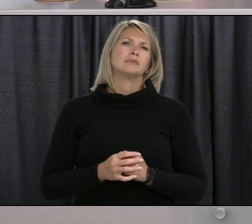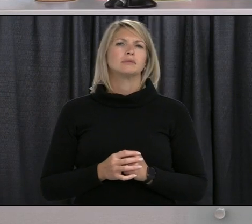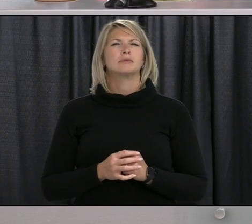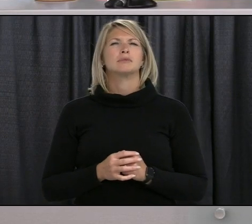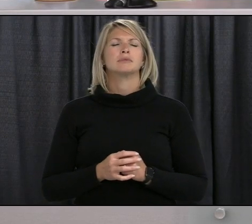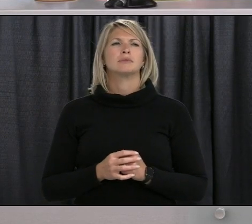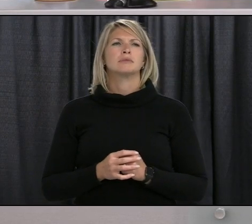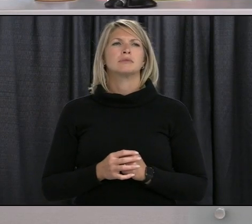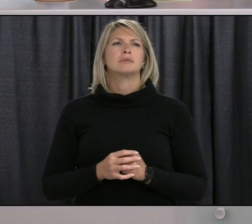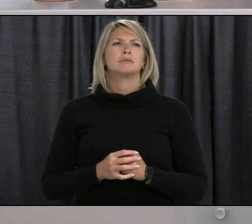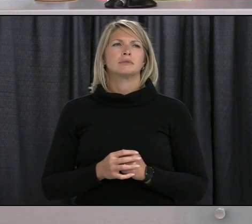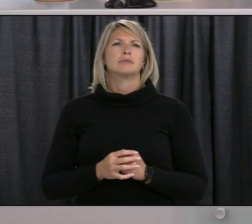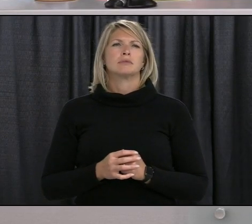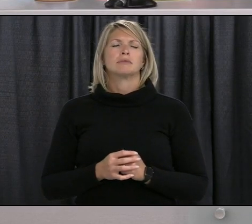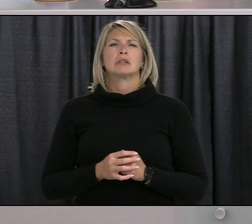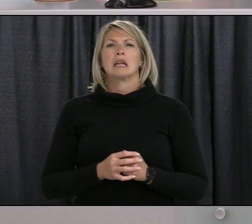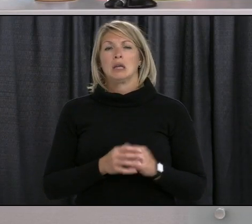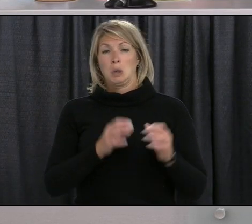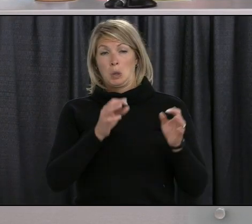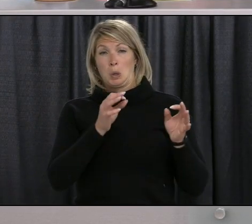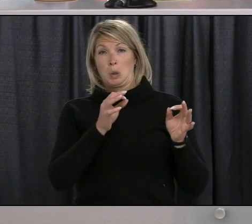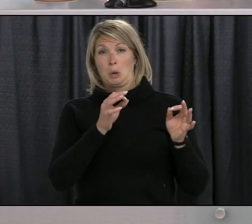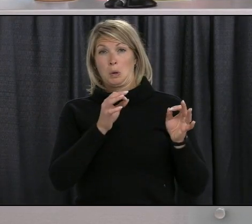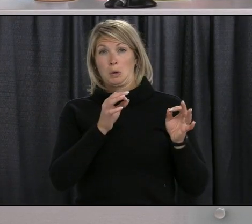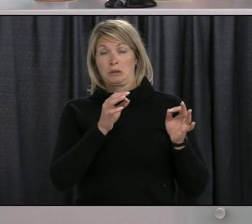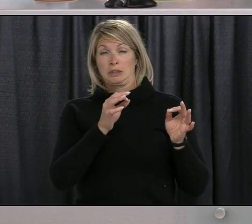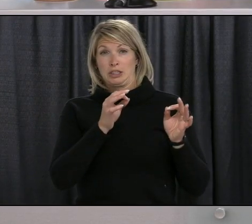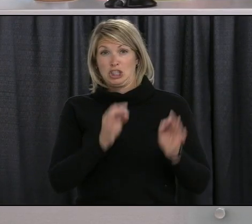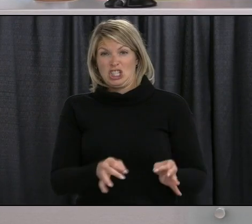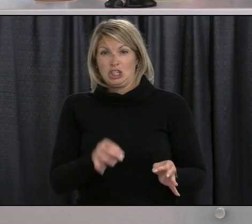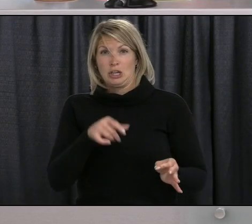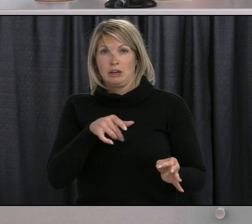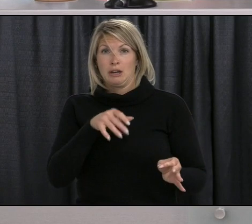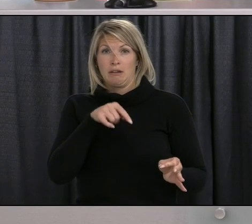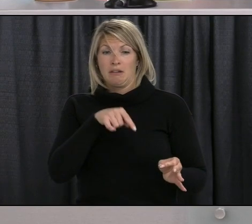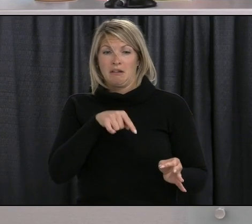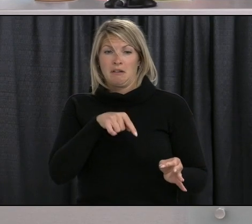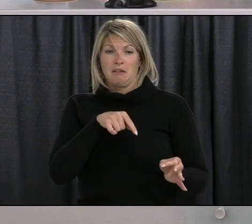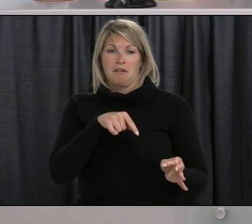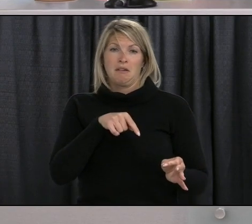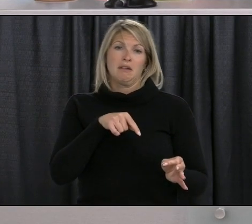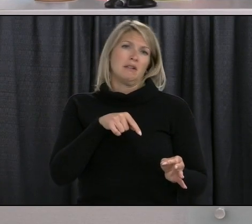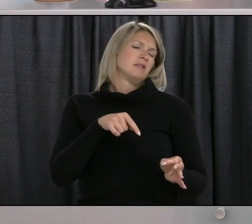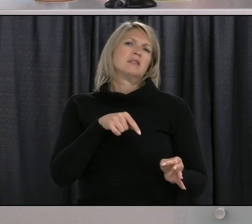while it was going on and now with the decision, if that has had any influence